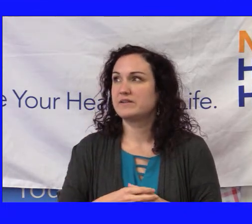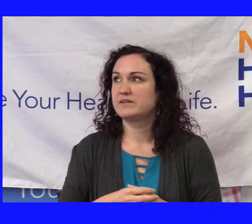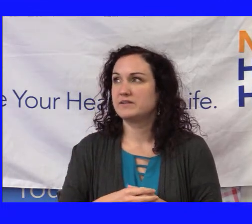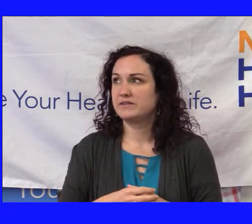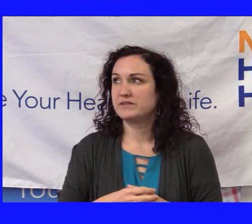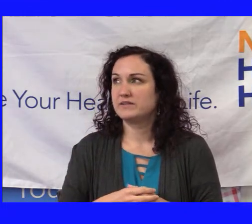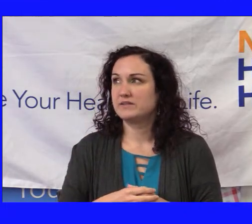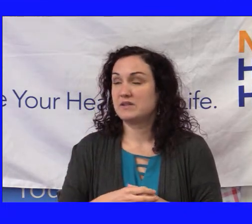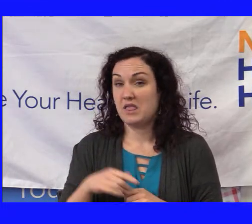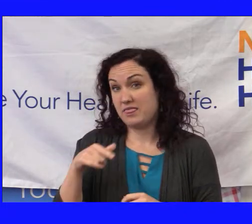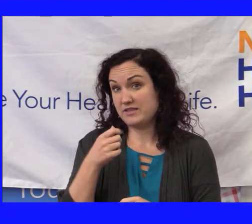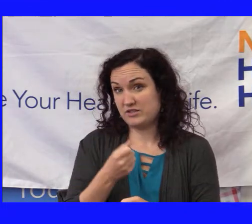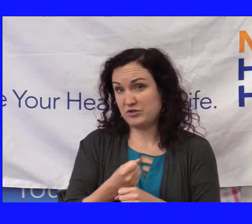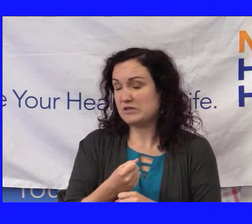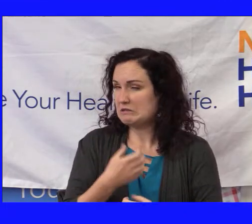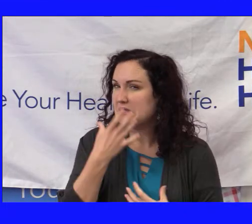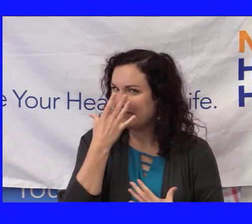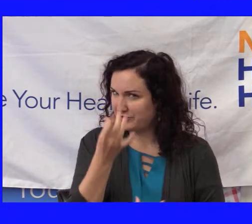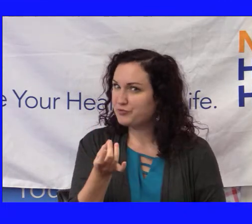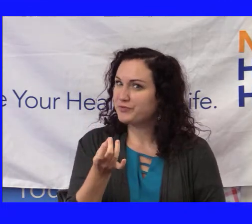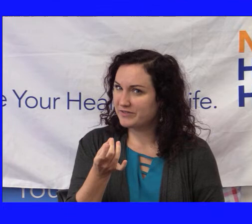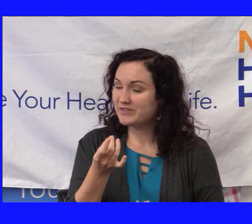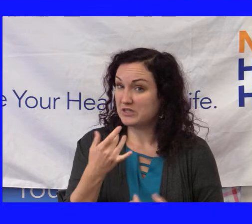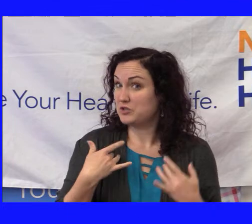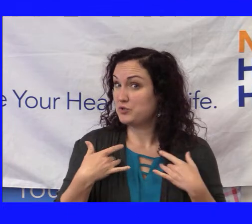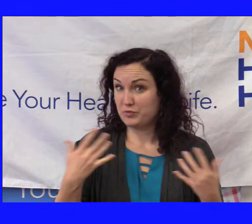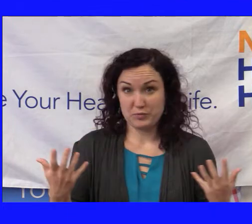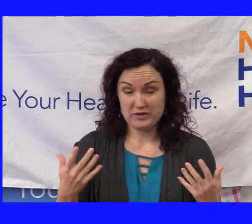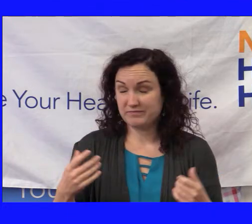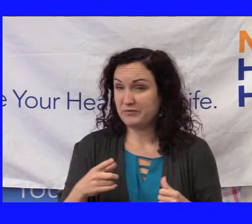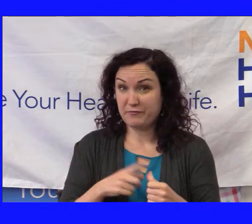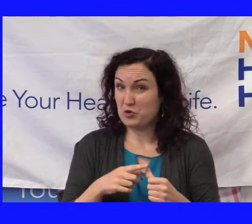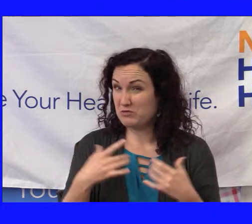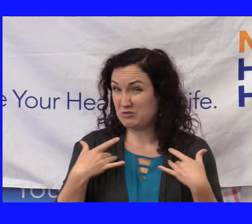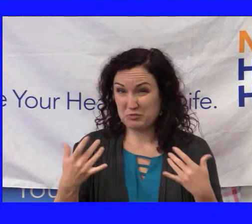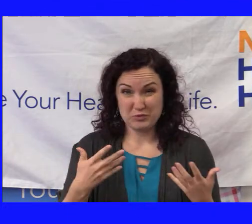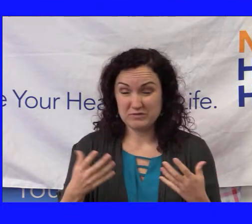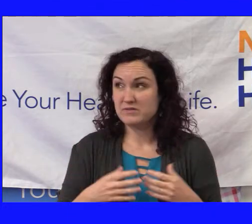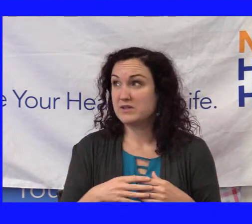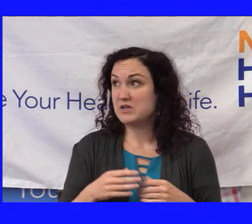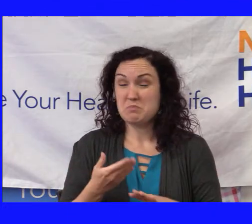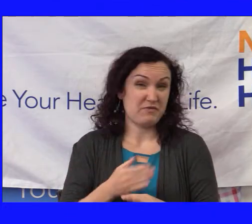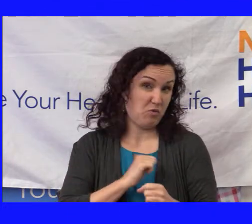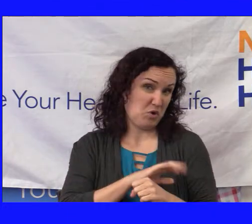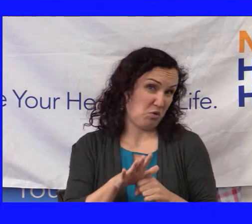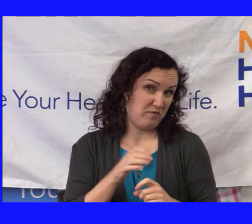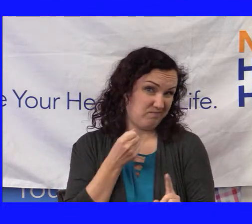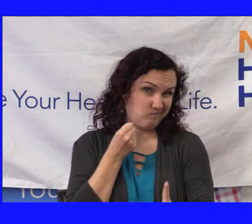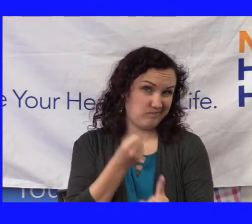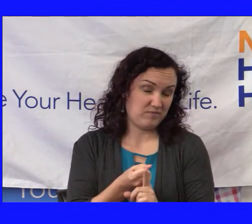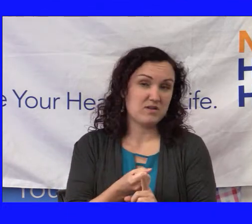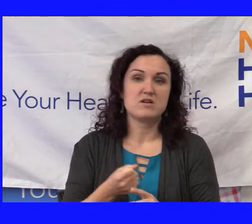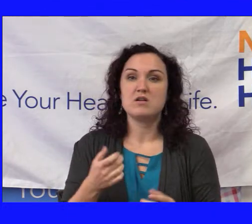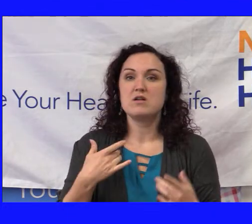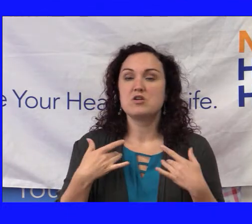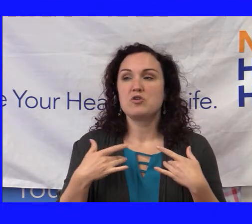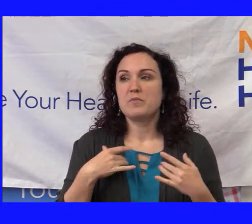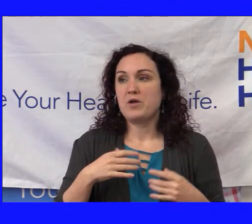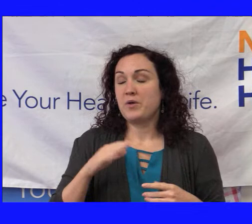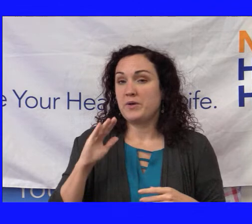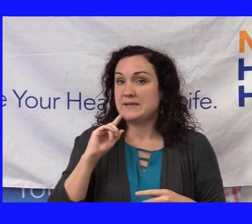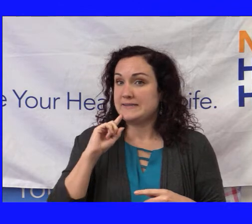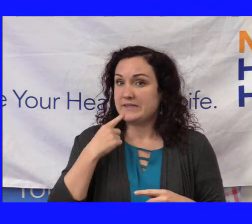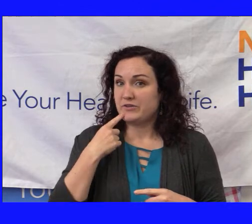this year. Of course, the concern initially was, oh my goodness, even before COVID, you know, there was concern about significant, you know,